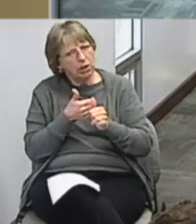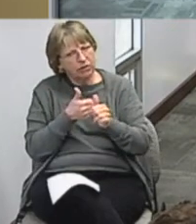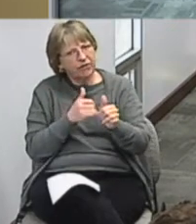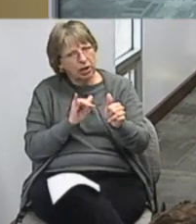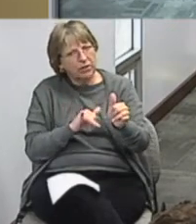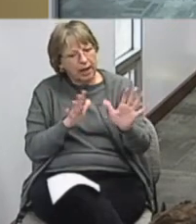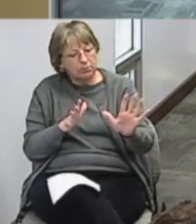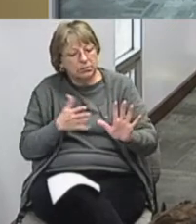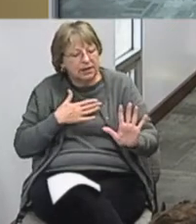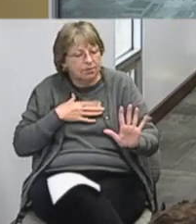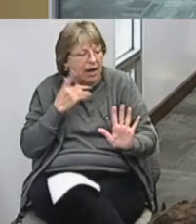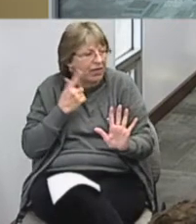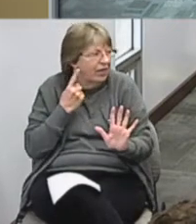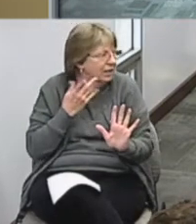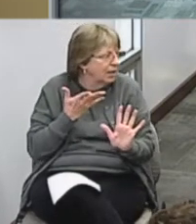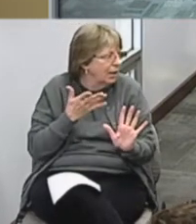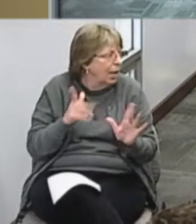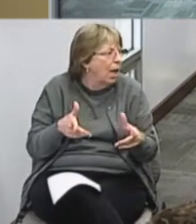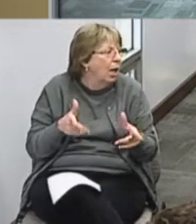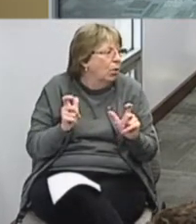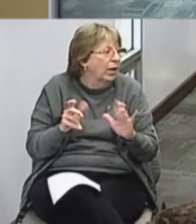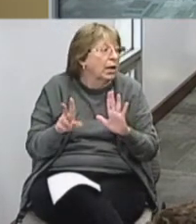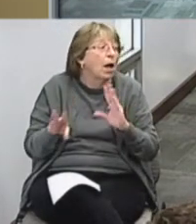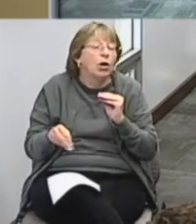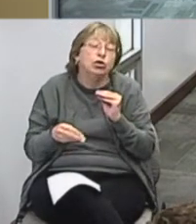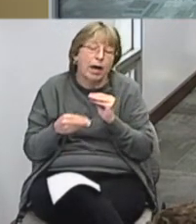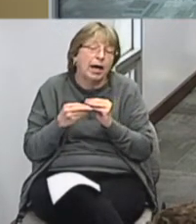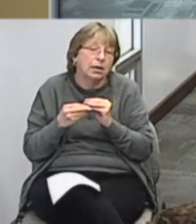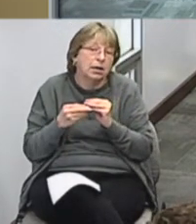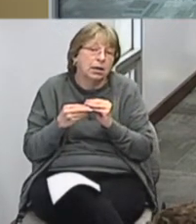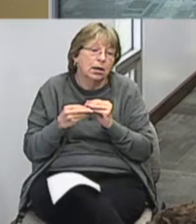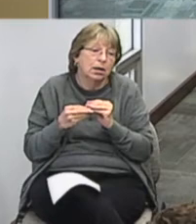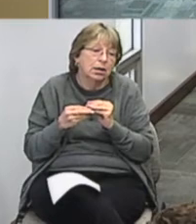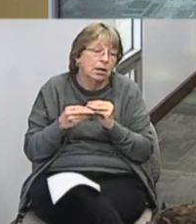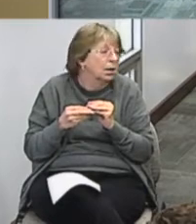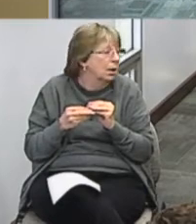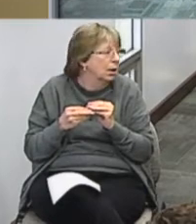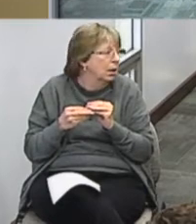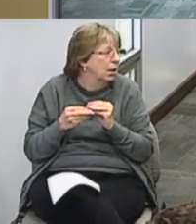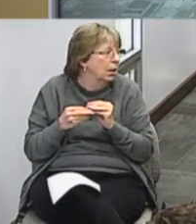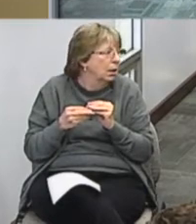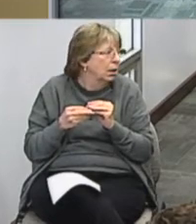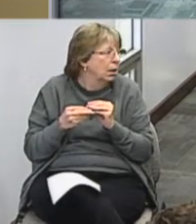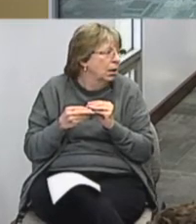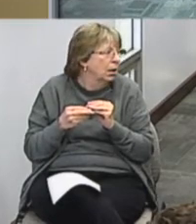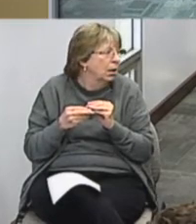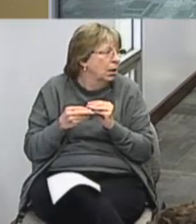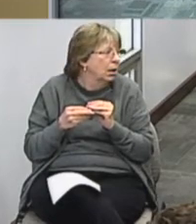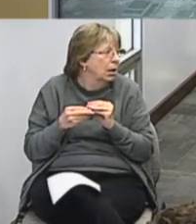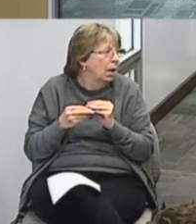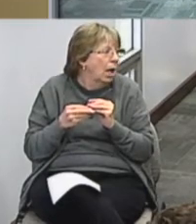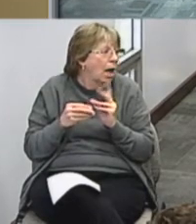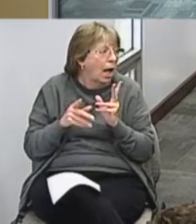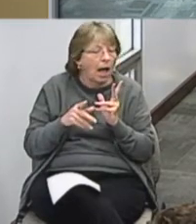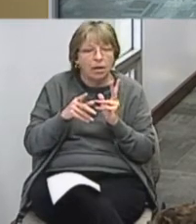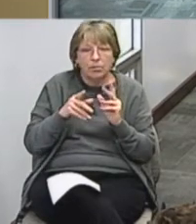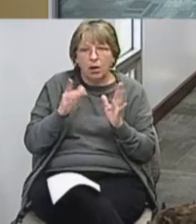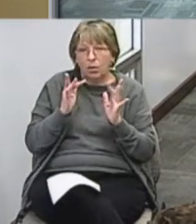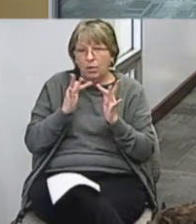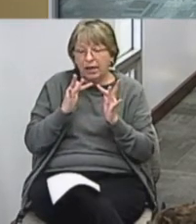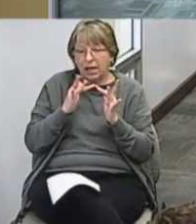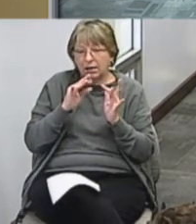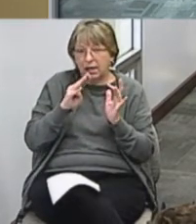regards. I'd just quickly add, you've probably all heard of Metropolis, Illinois, the home of